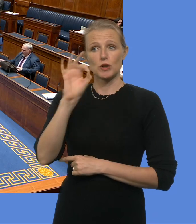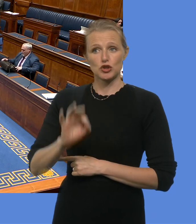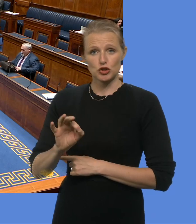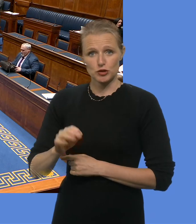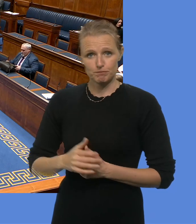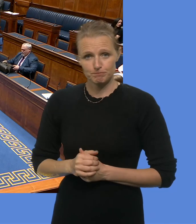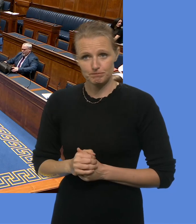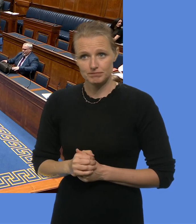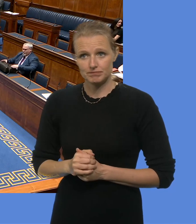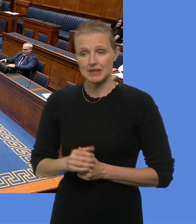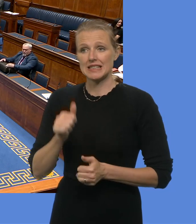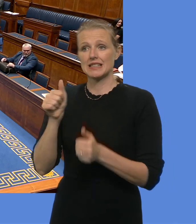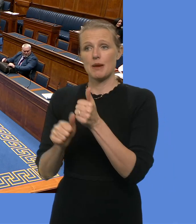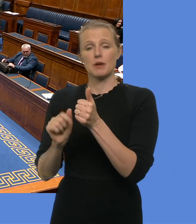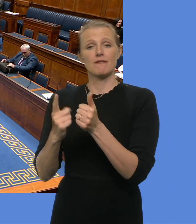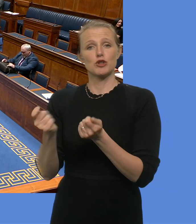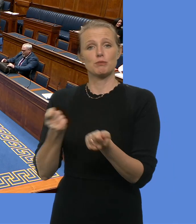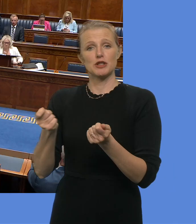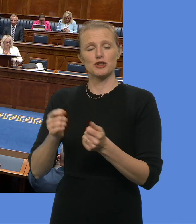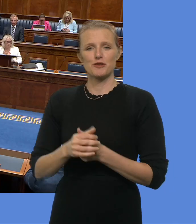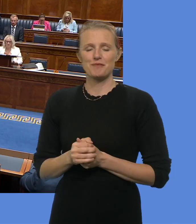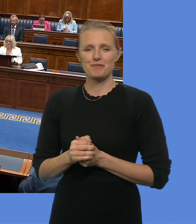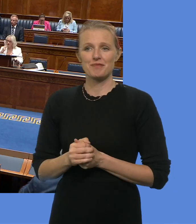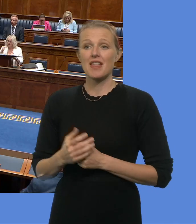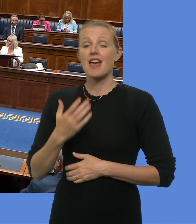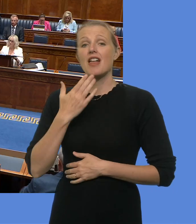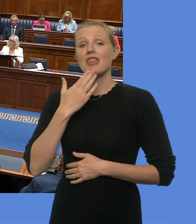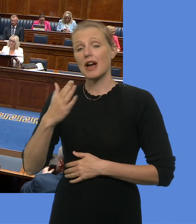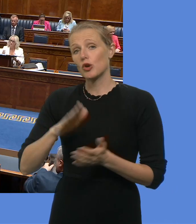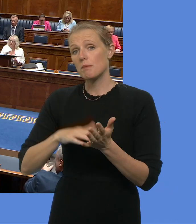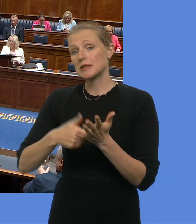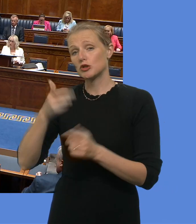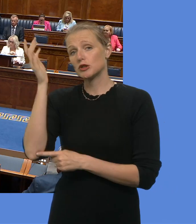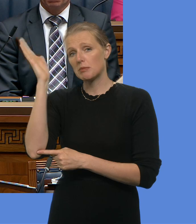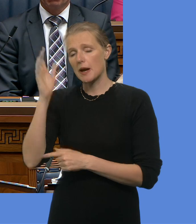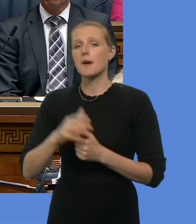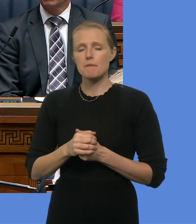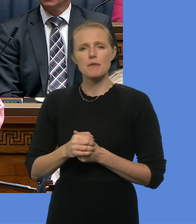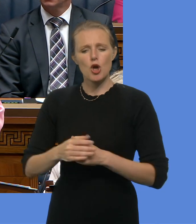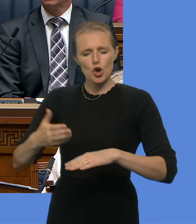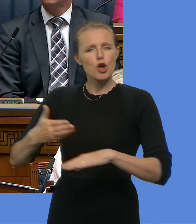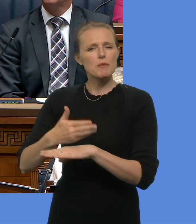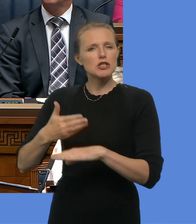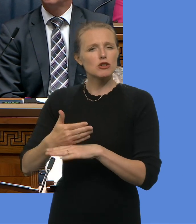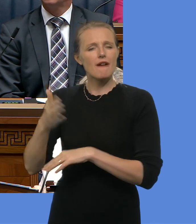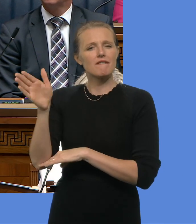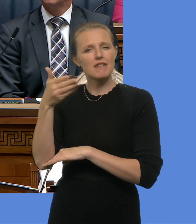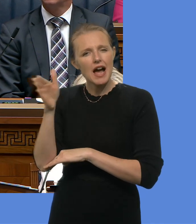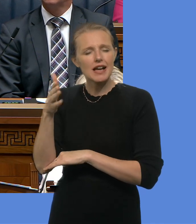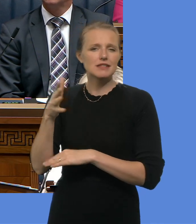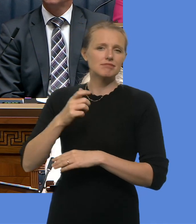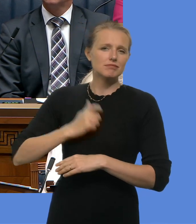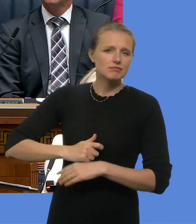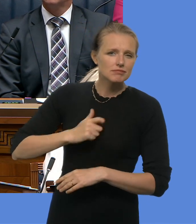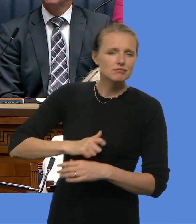Deputy First Minister. Thank you, Mr. Speaker. The Commission on Flags, Identity, Culture and Tradition,